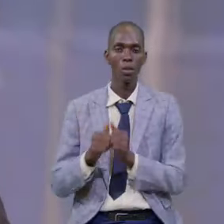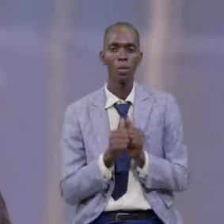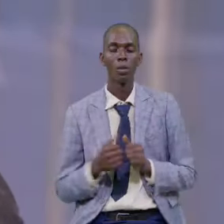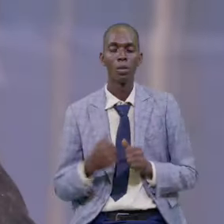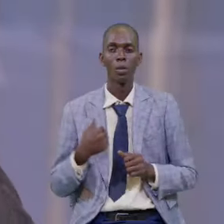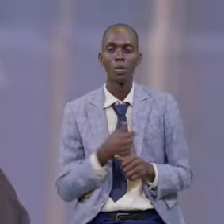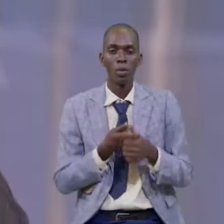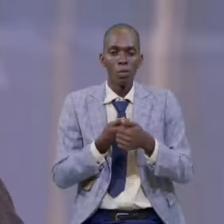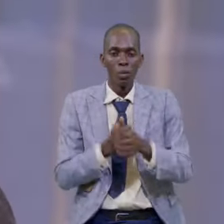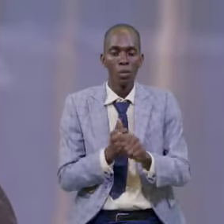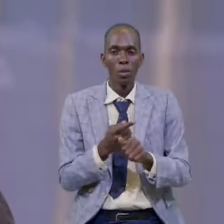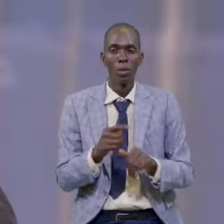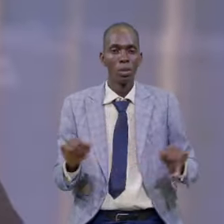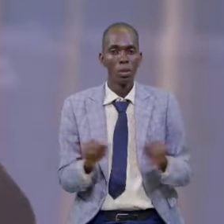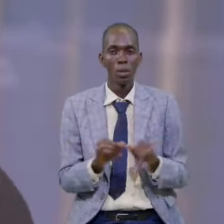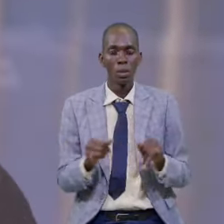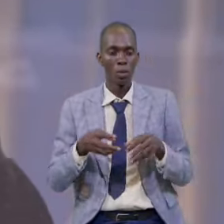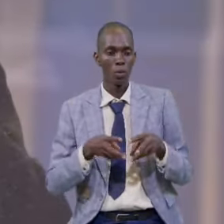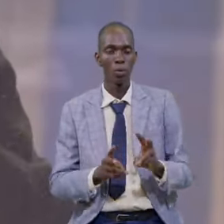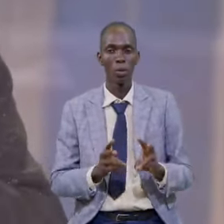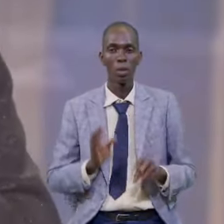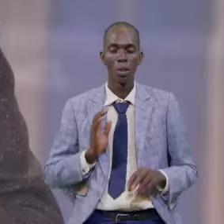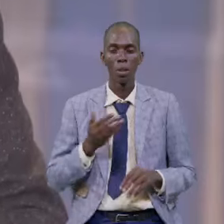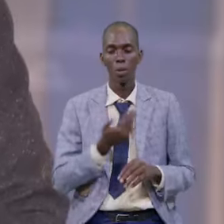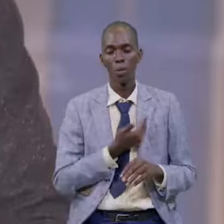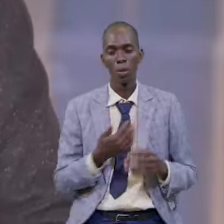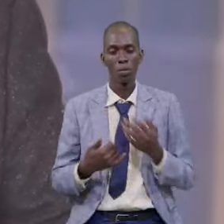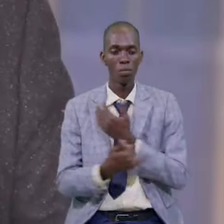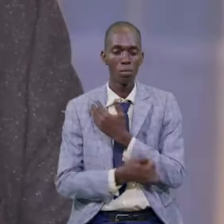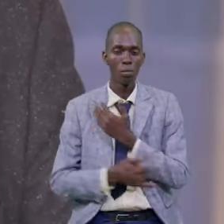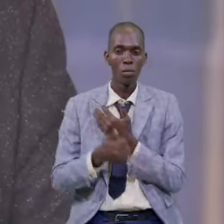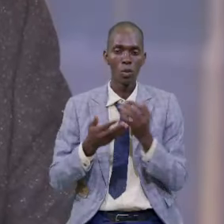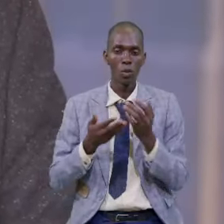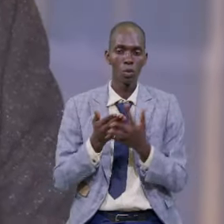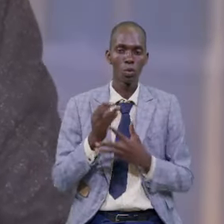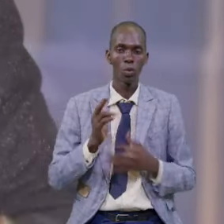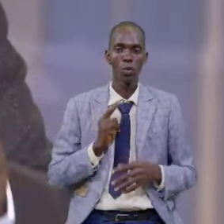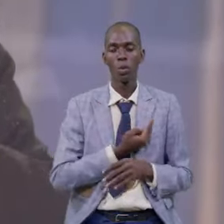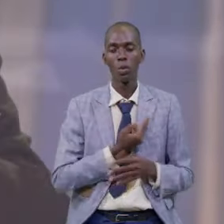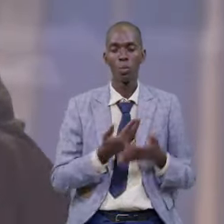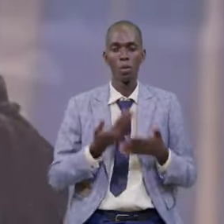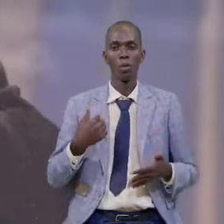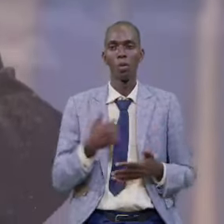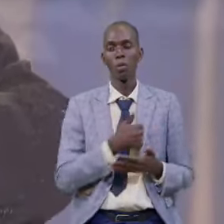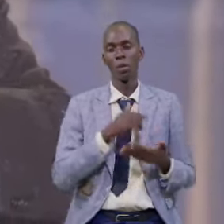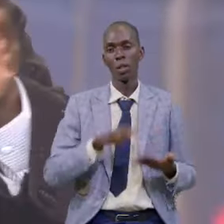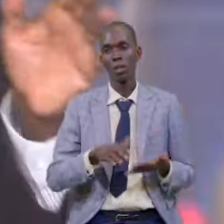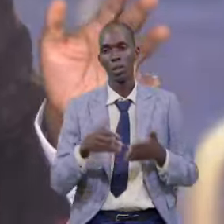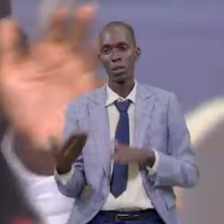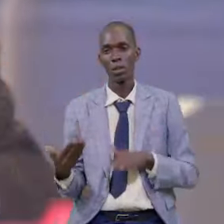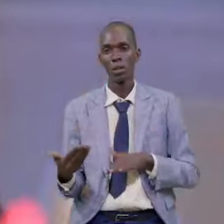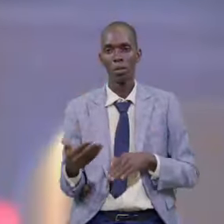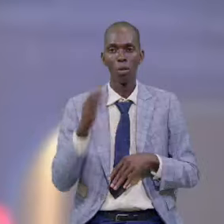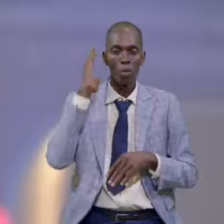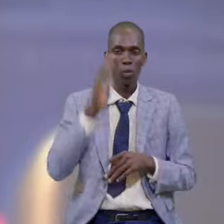route, our nation through us, before we die, will change for the